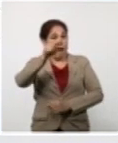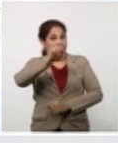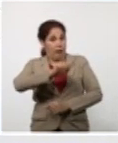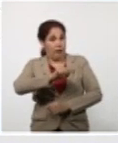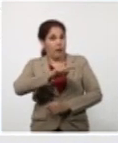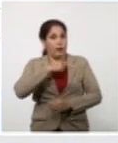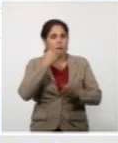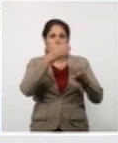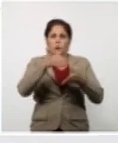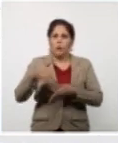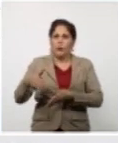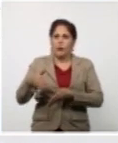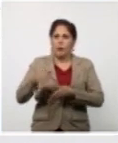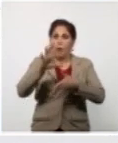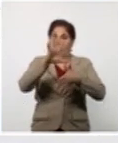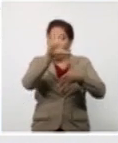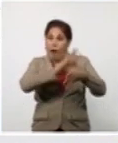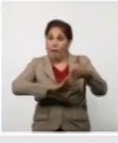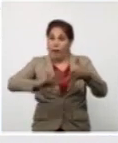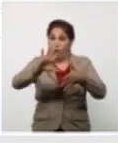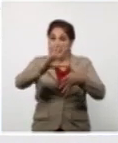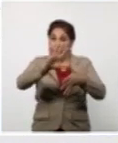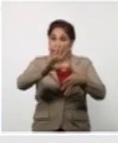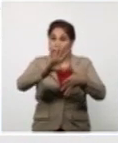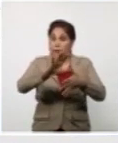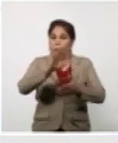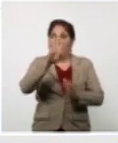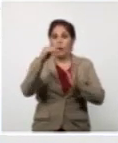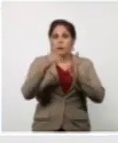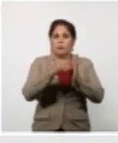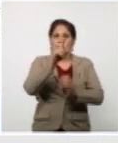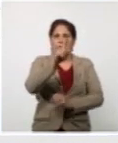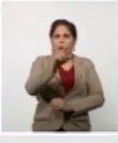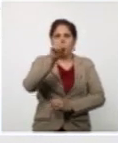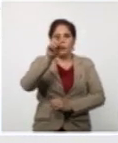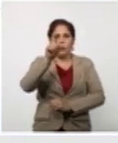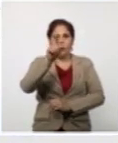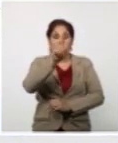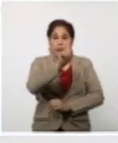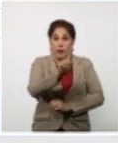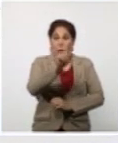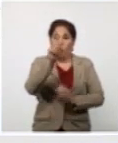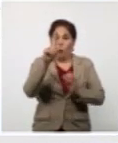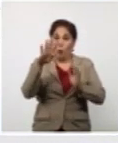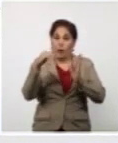47.74% of the total of cases that have been reported in the world.